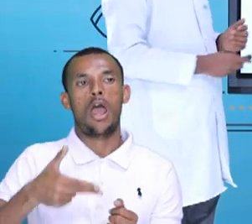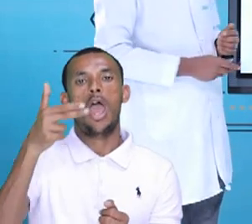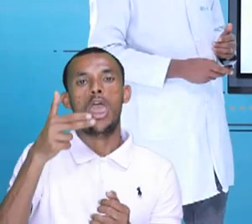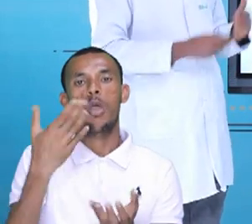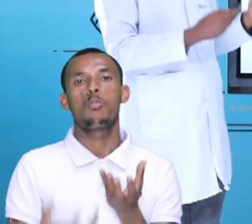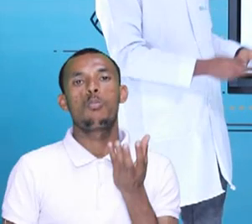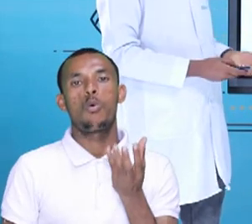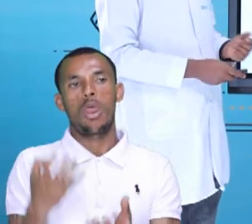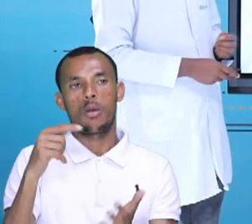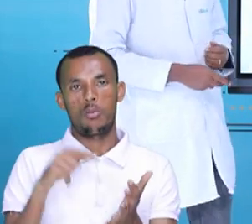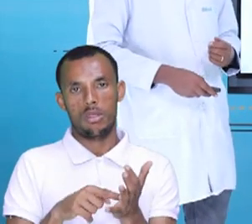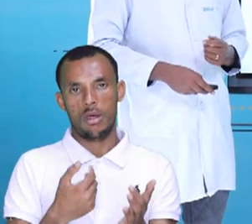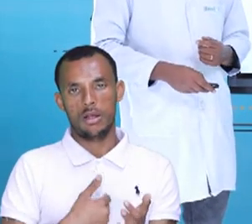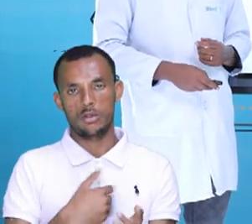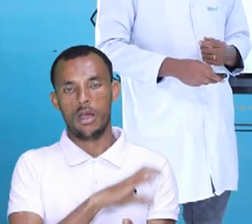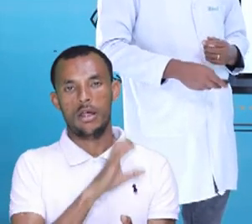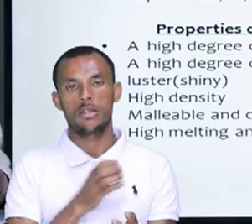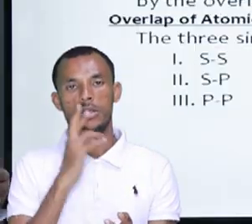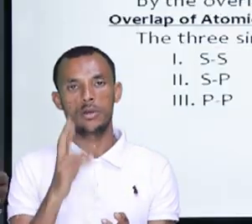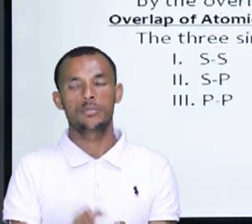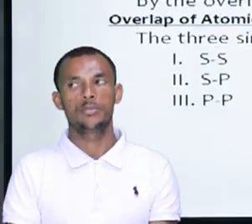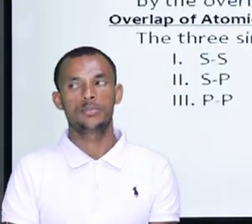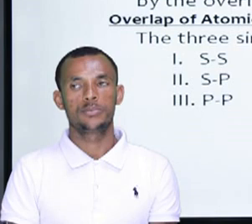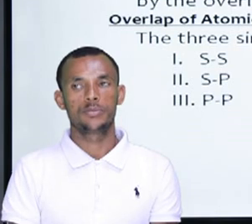the characteristics or the properties of metals.